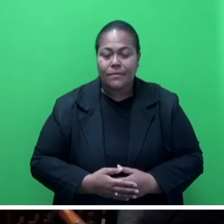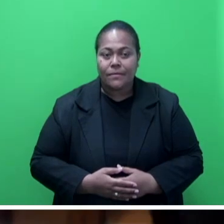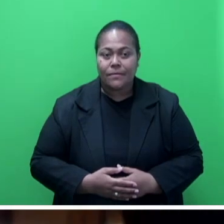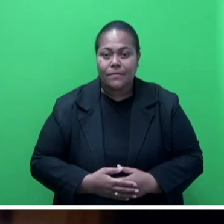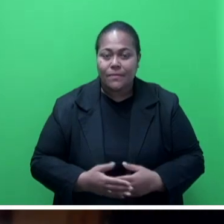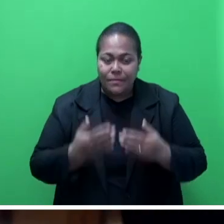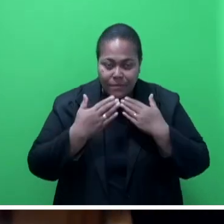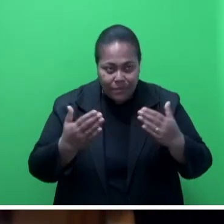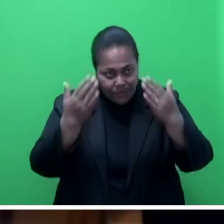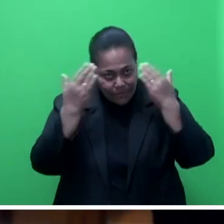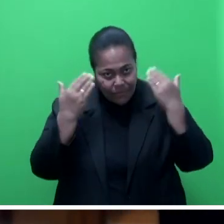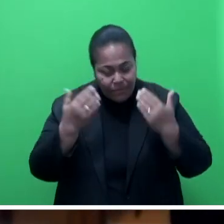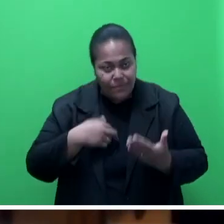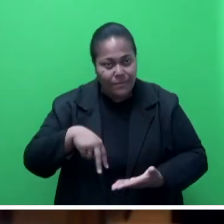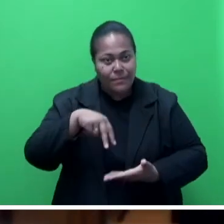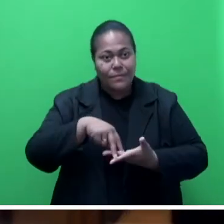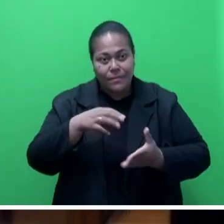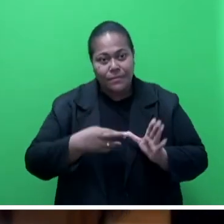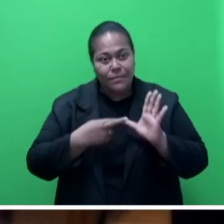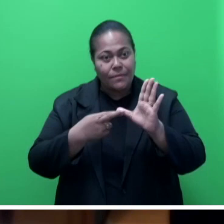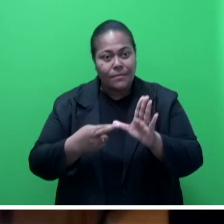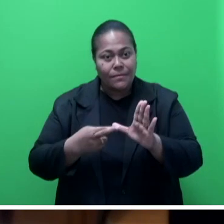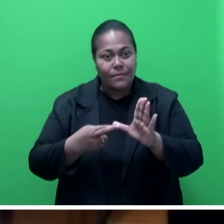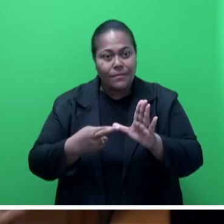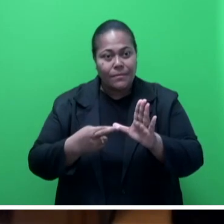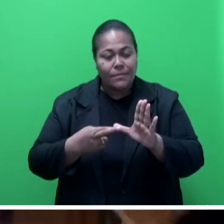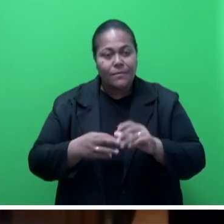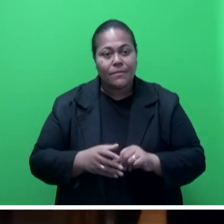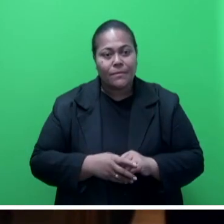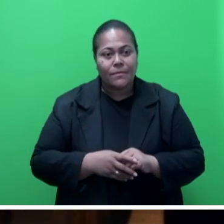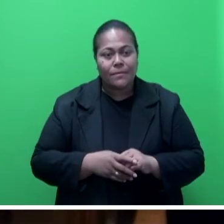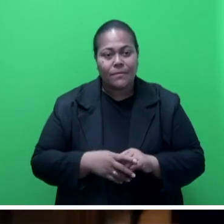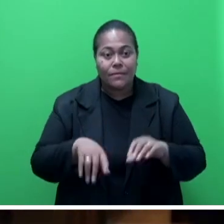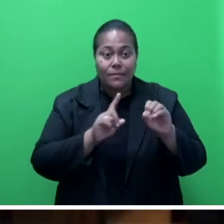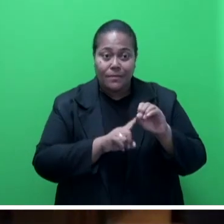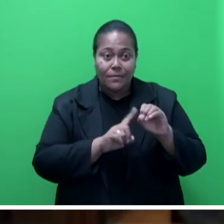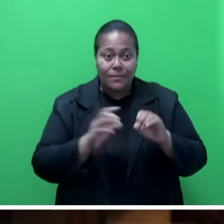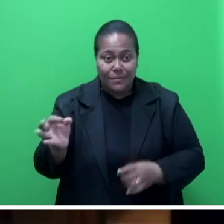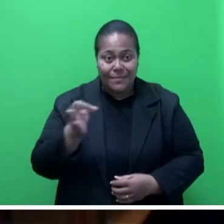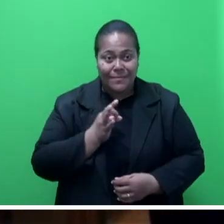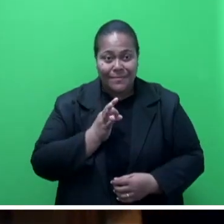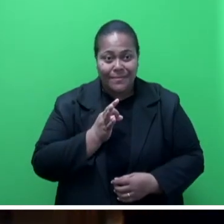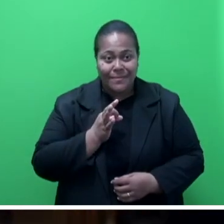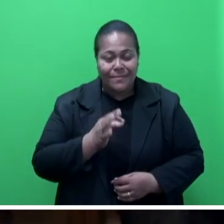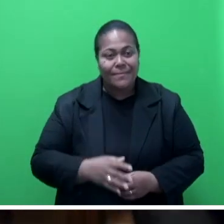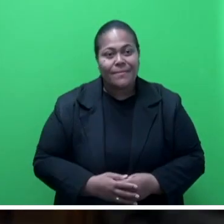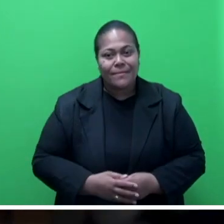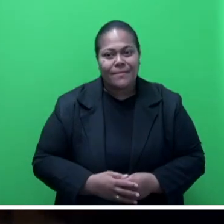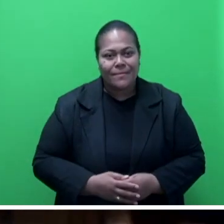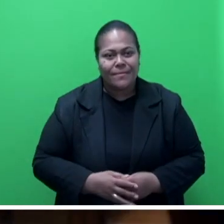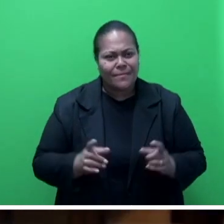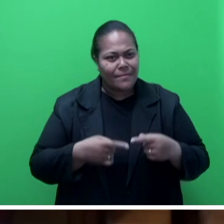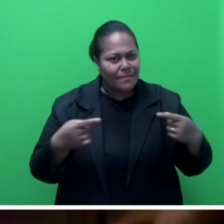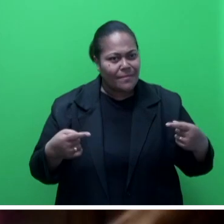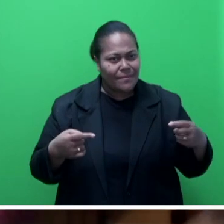Thank you, Mr. Speaker. Mr. Speaker, I rise to respond to the oral question that has been posed by the opposition member of the